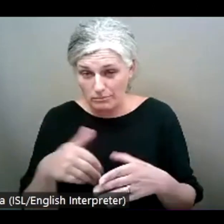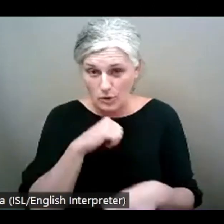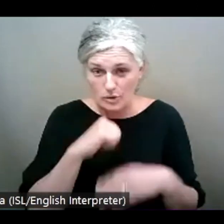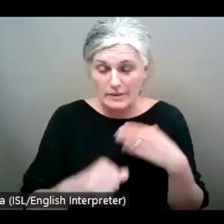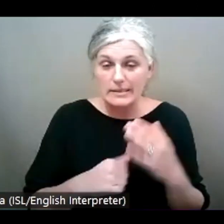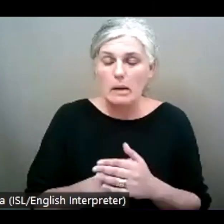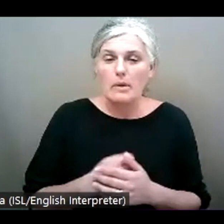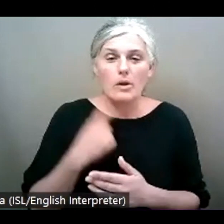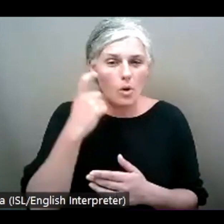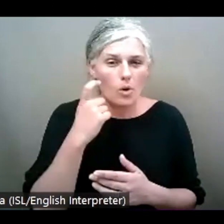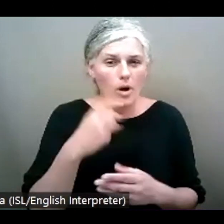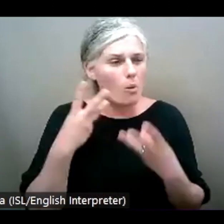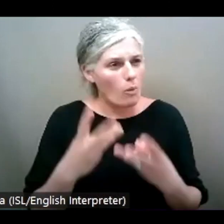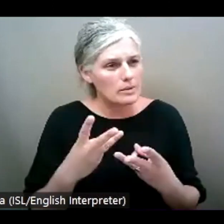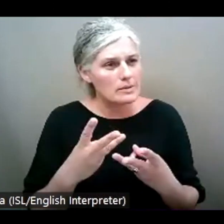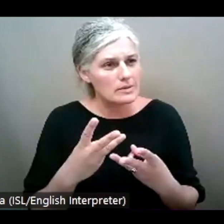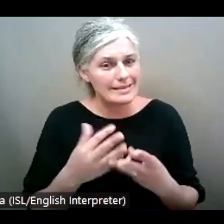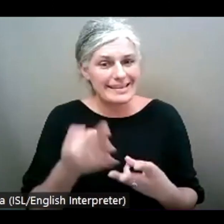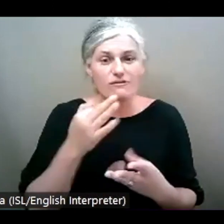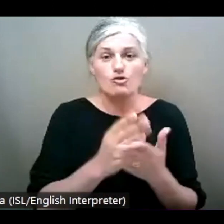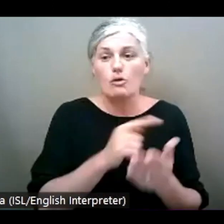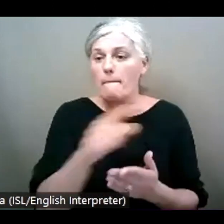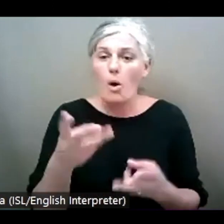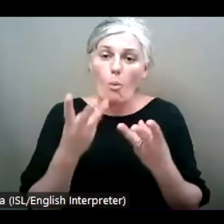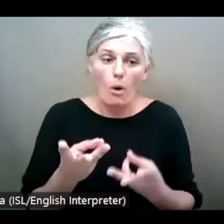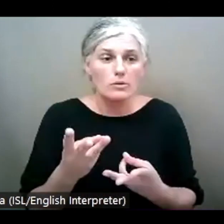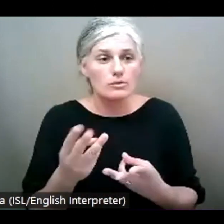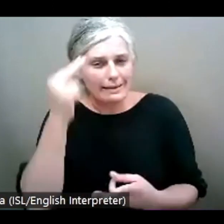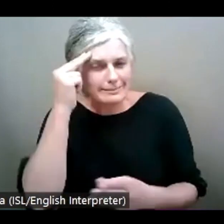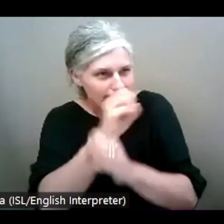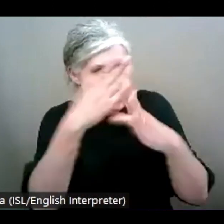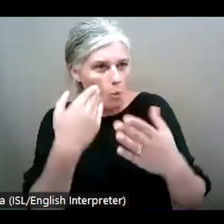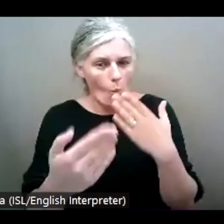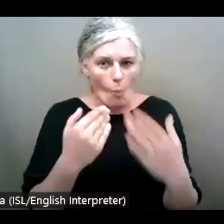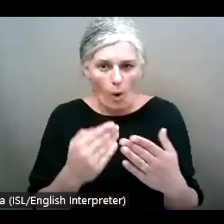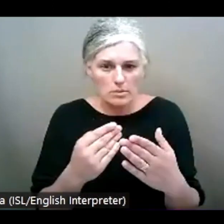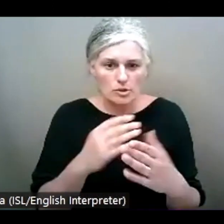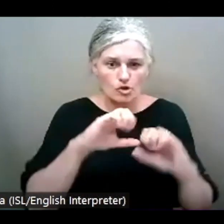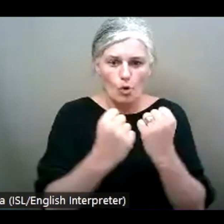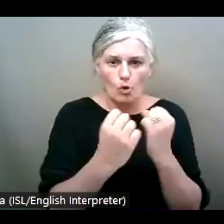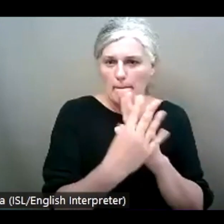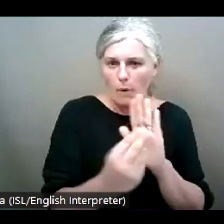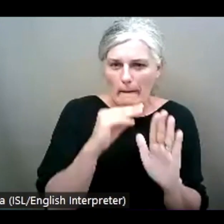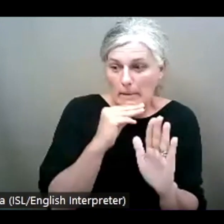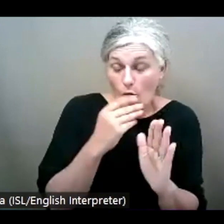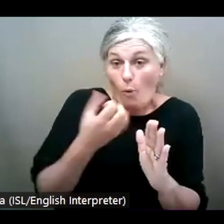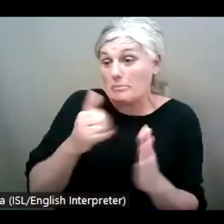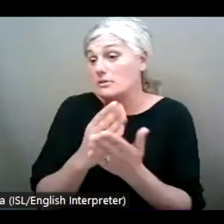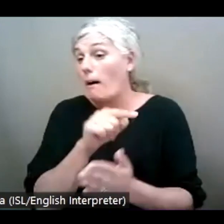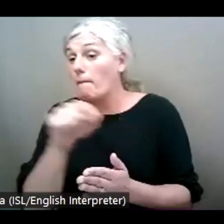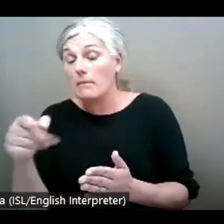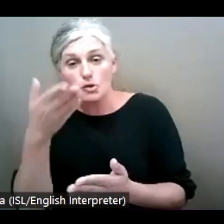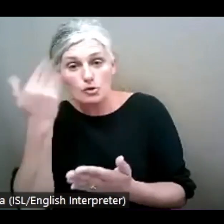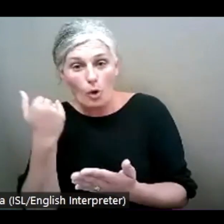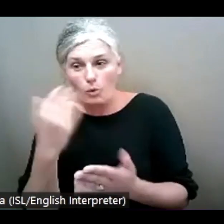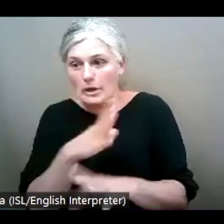webinar wanting to know what the social model is, and maybe never heard the social model of disability before. So the